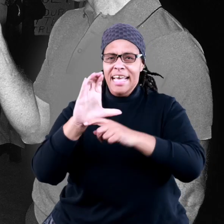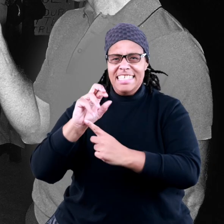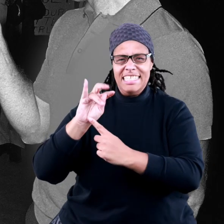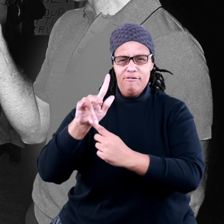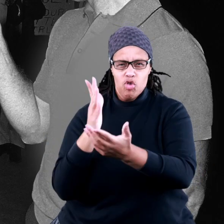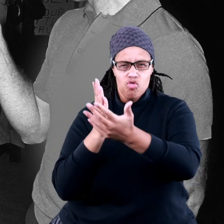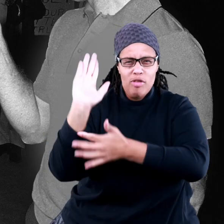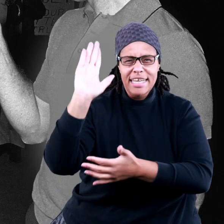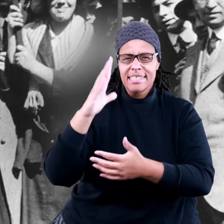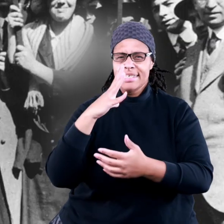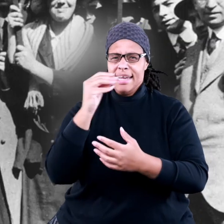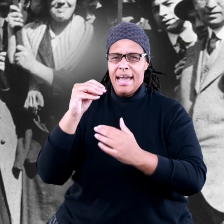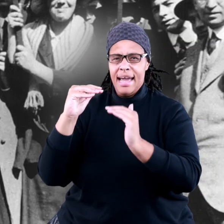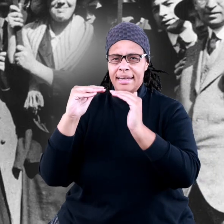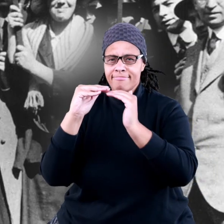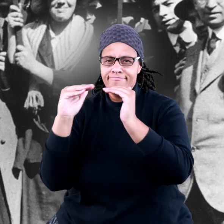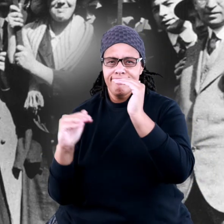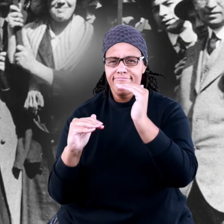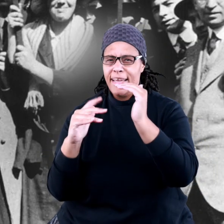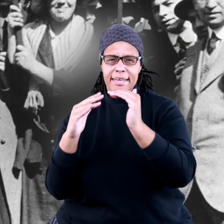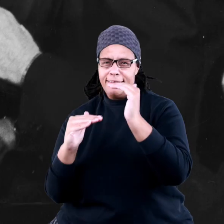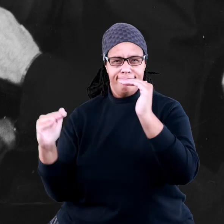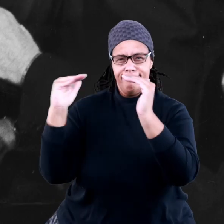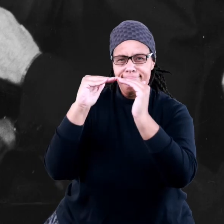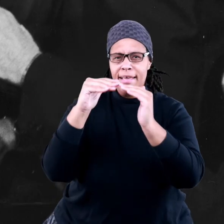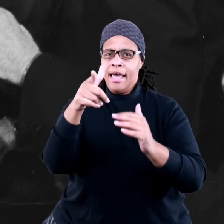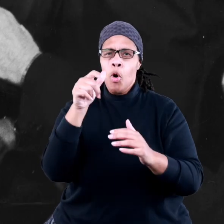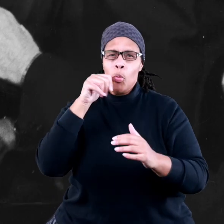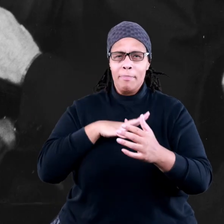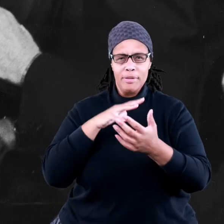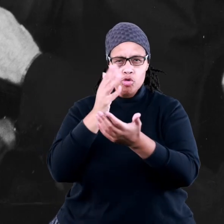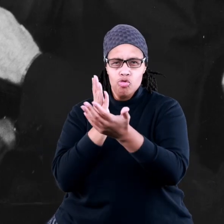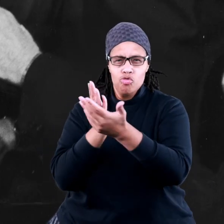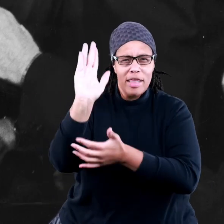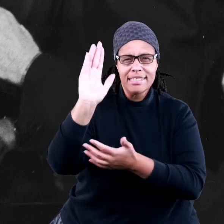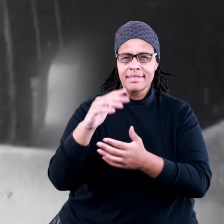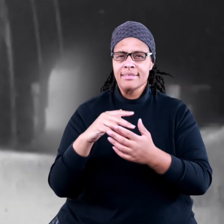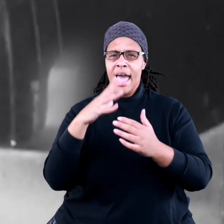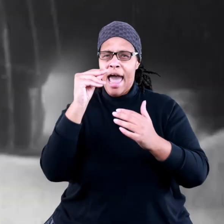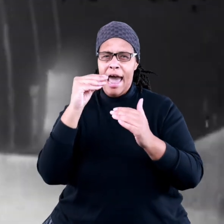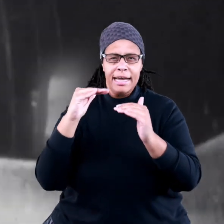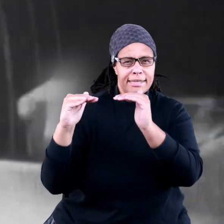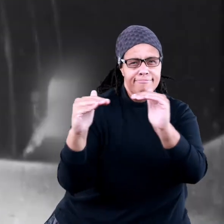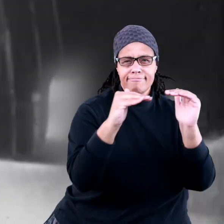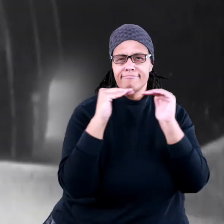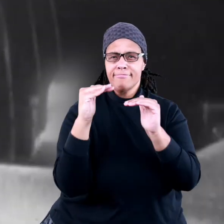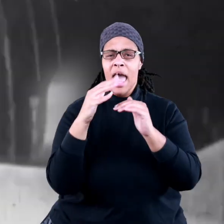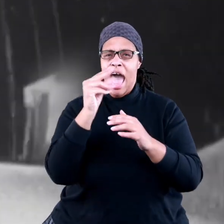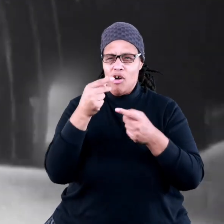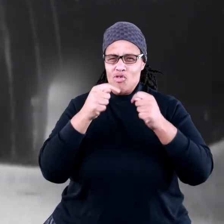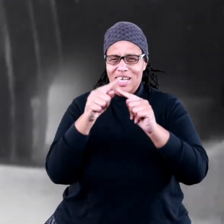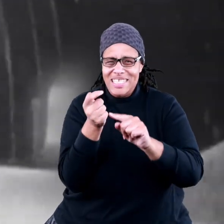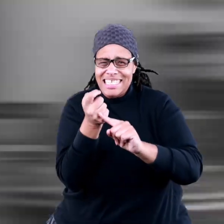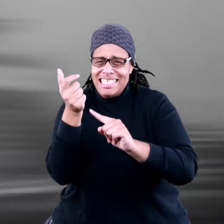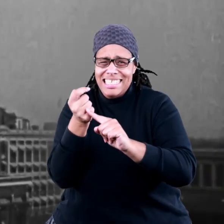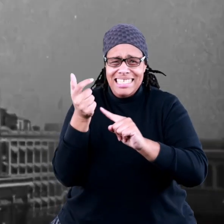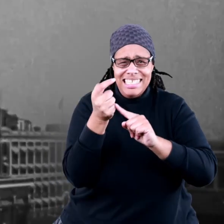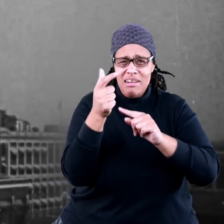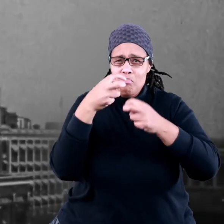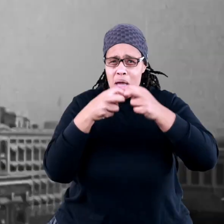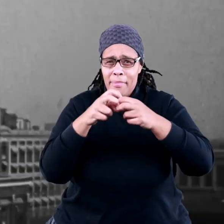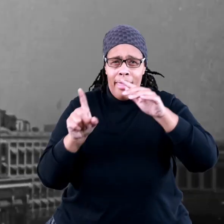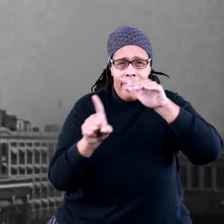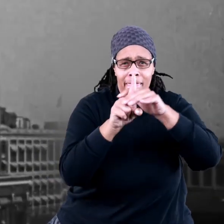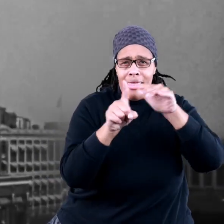rights of minorities, women's rights, and progressive reforms. specifically trying to eliminate problems due